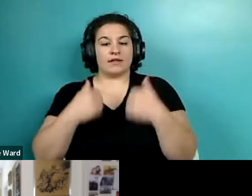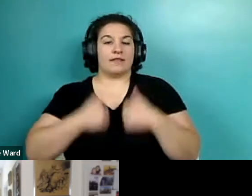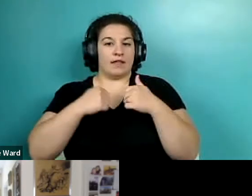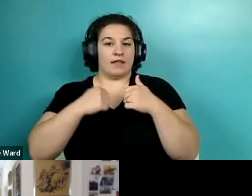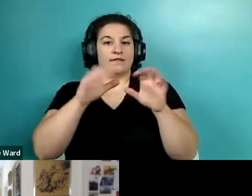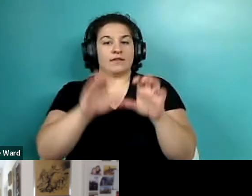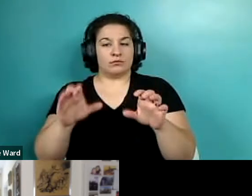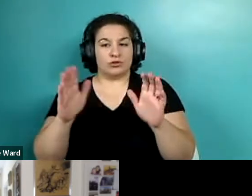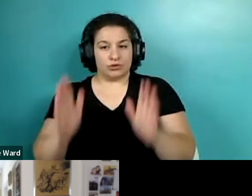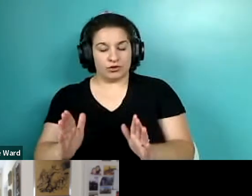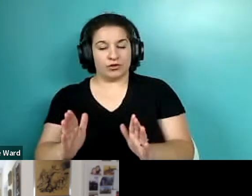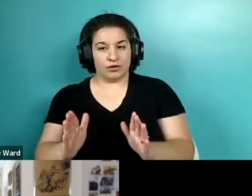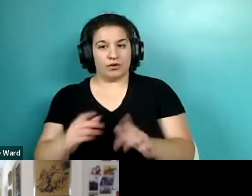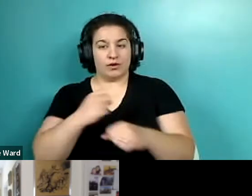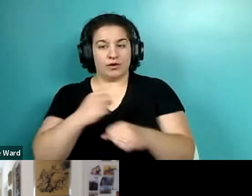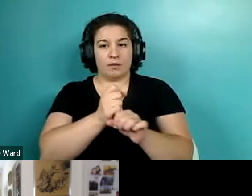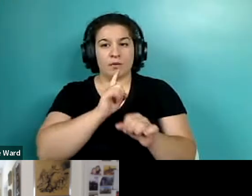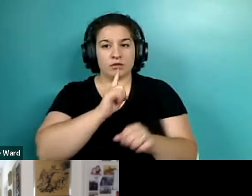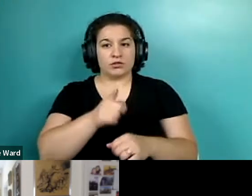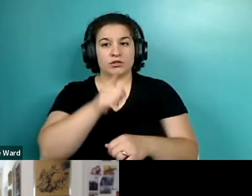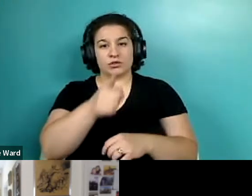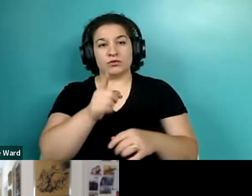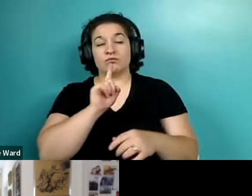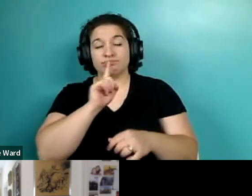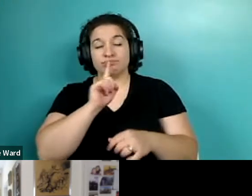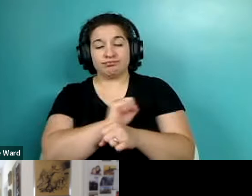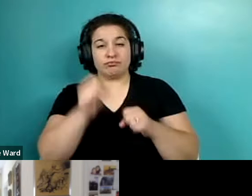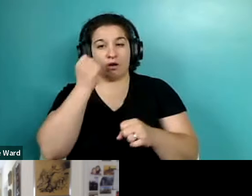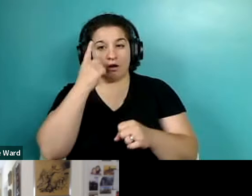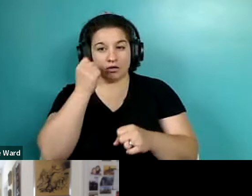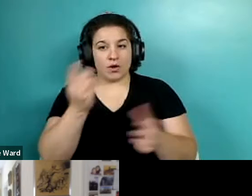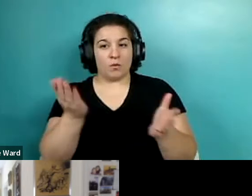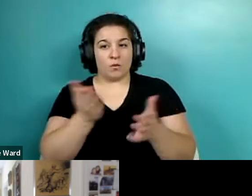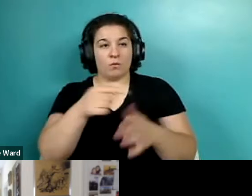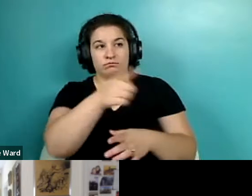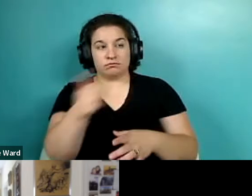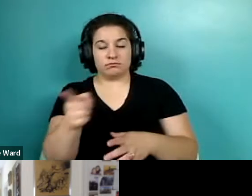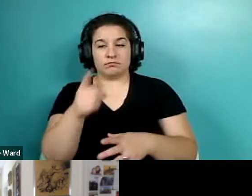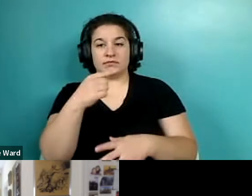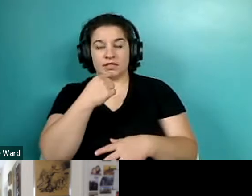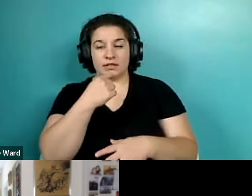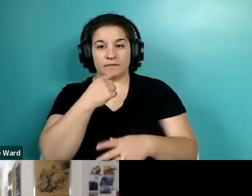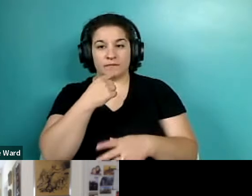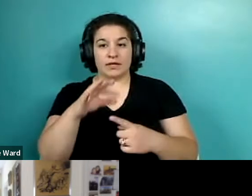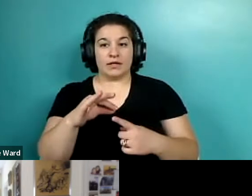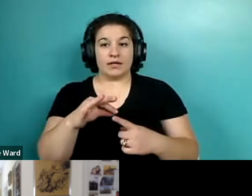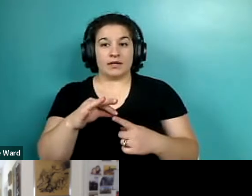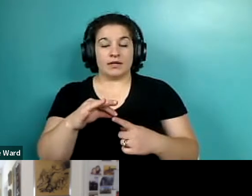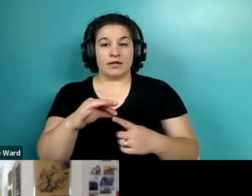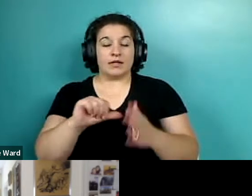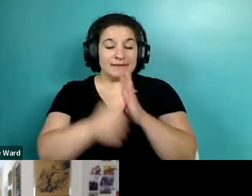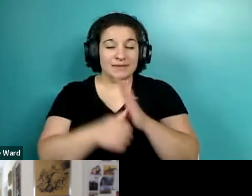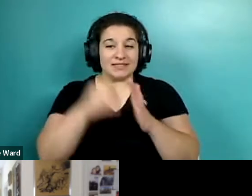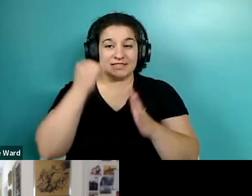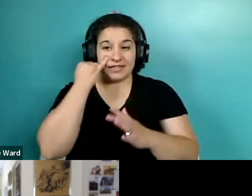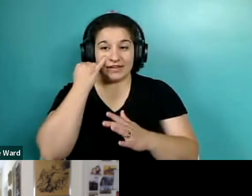that you really are going to get what is being said, especially if it's something which is important, when someone's